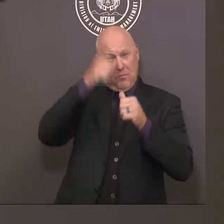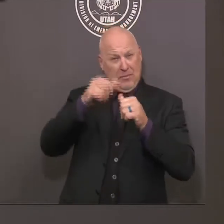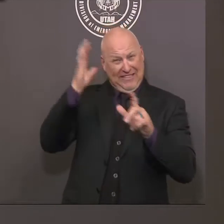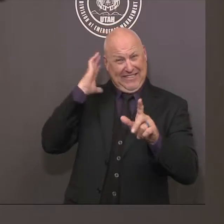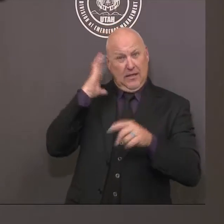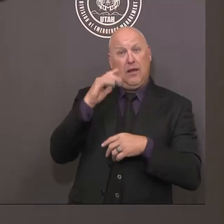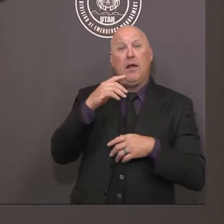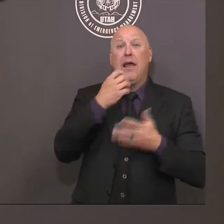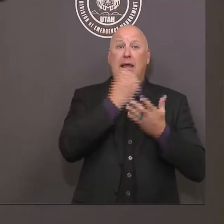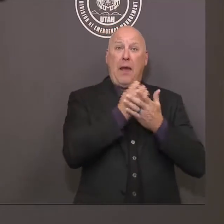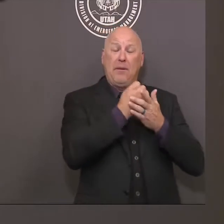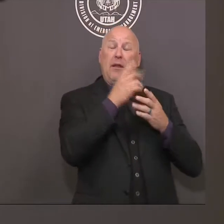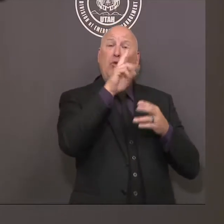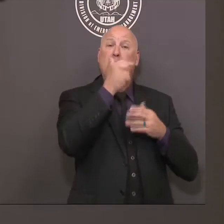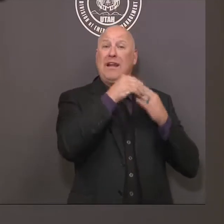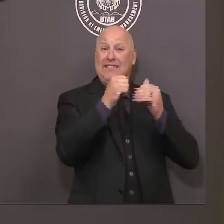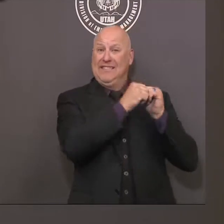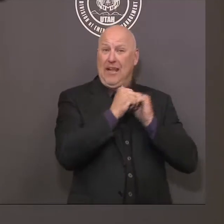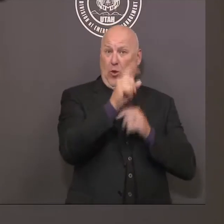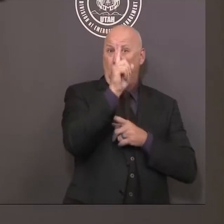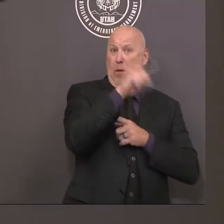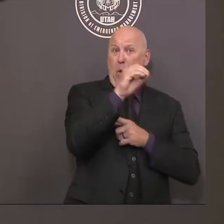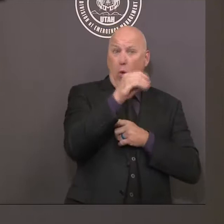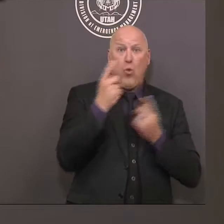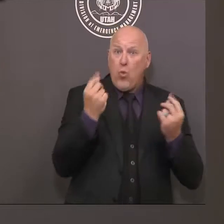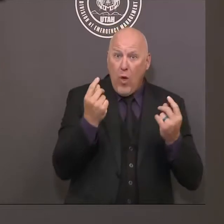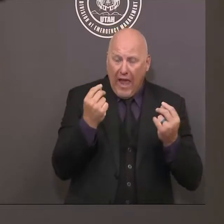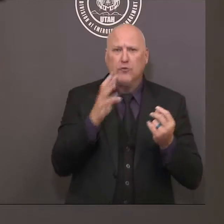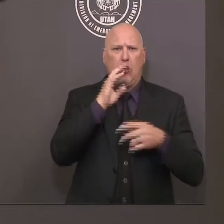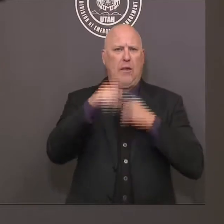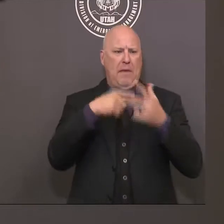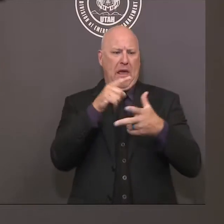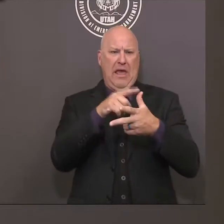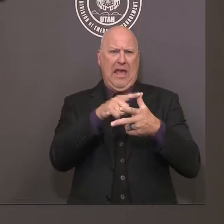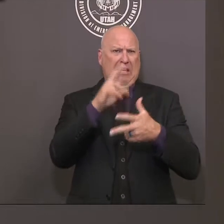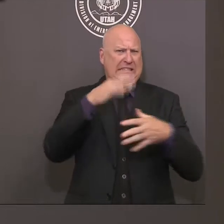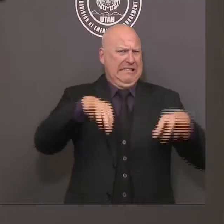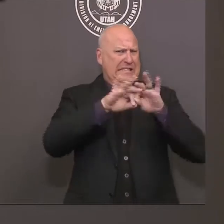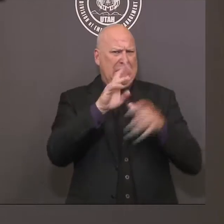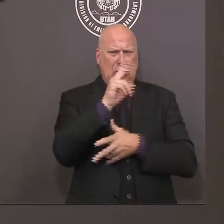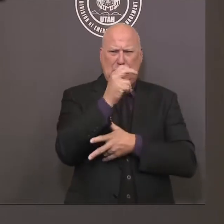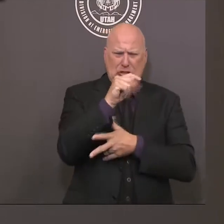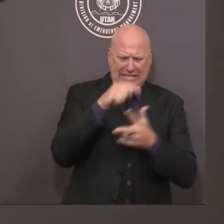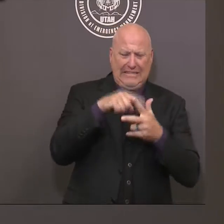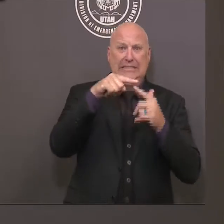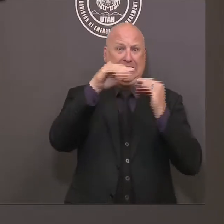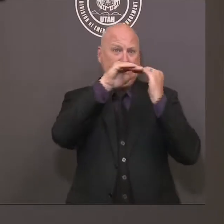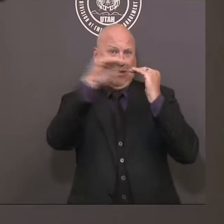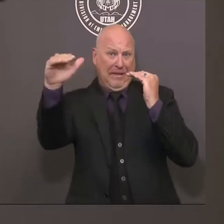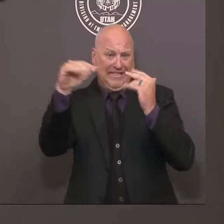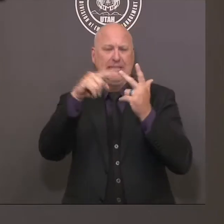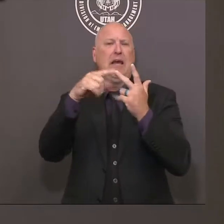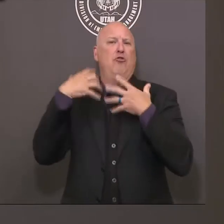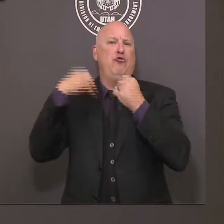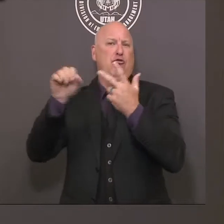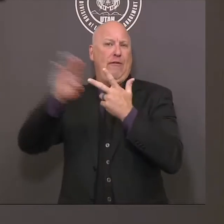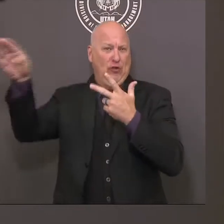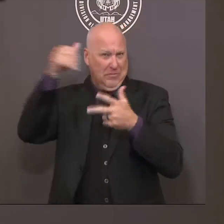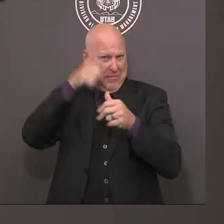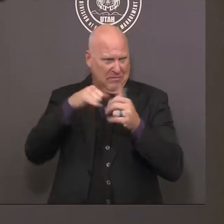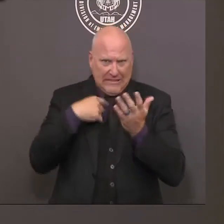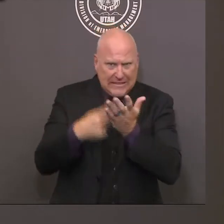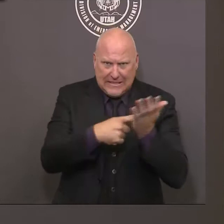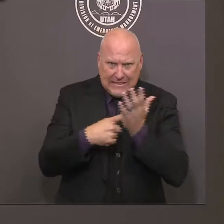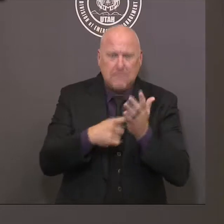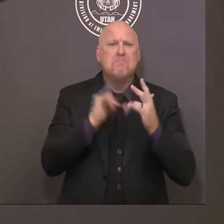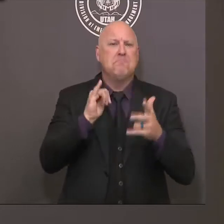in now, and recovery, which we're moving into. In the Utah Leads Together Volume 2, we introduced color-coded health